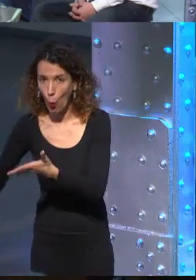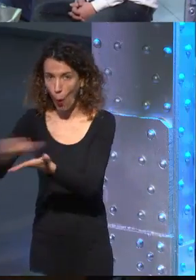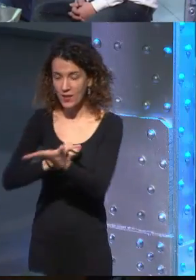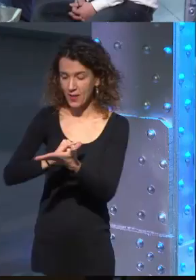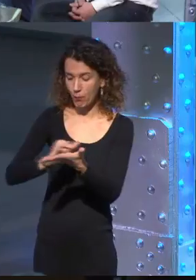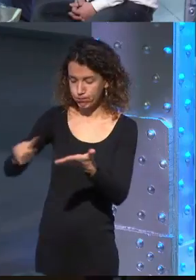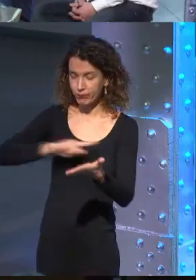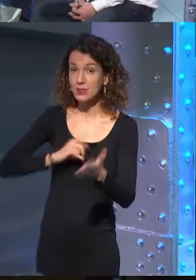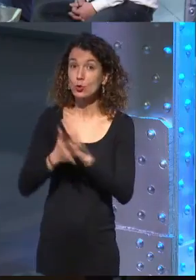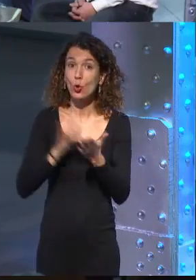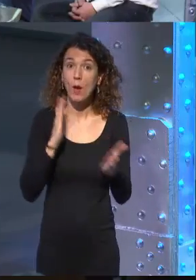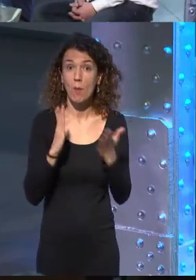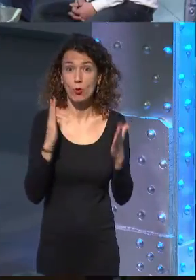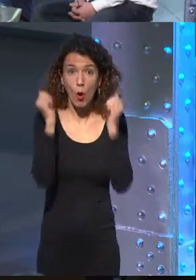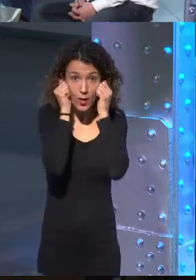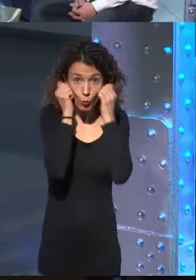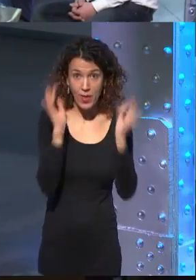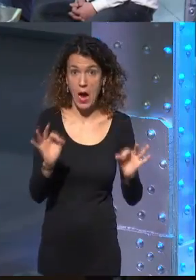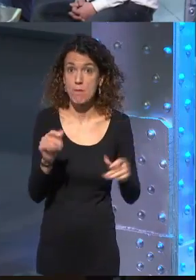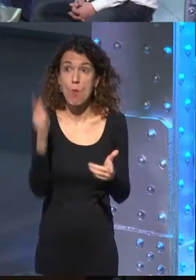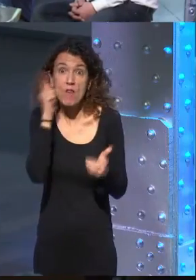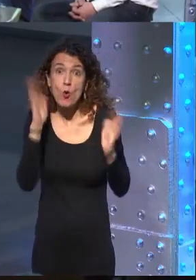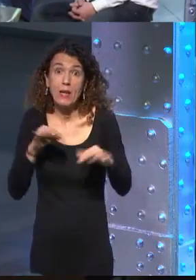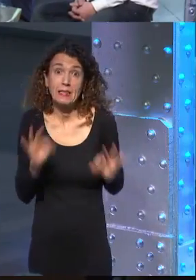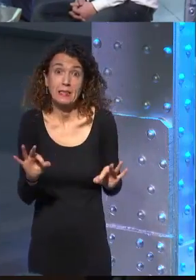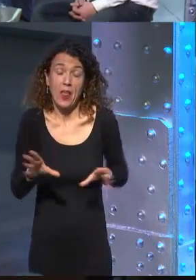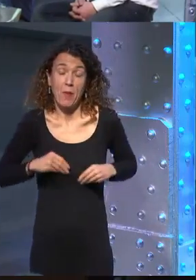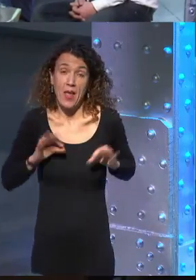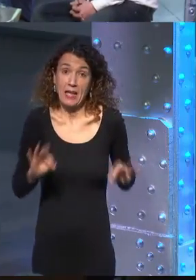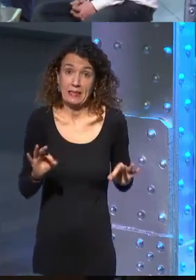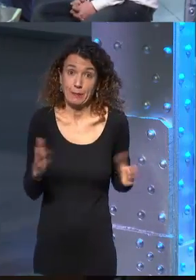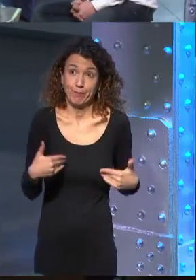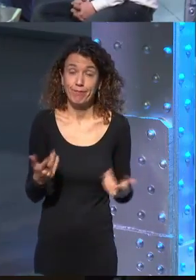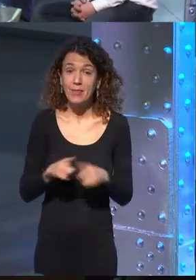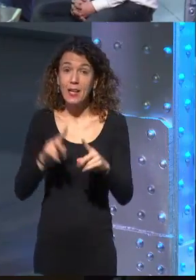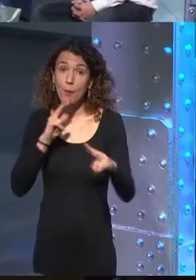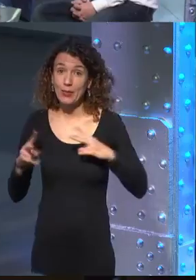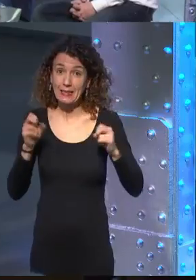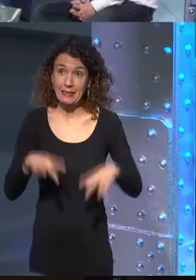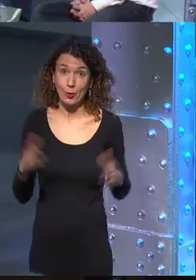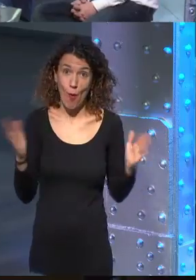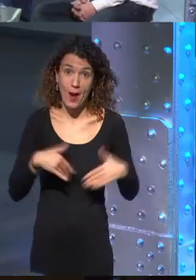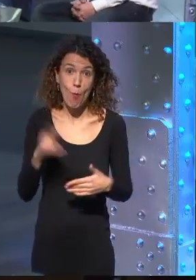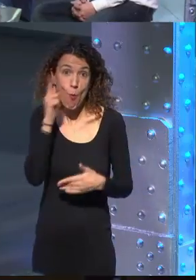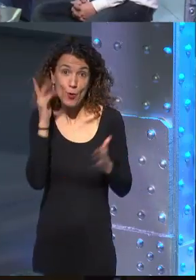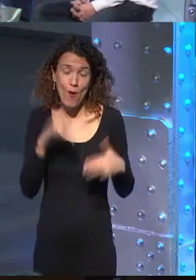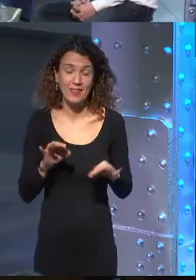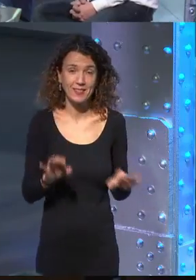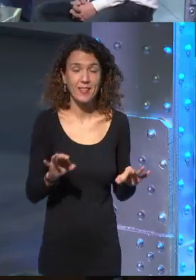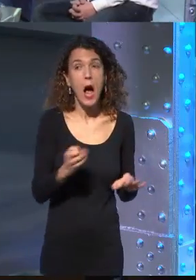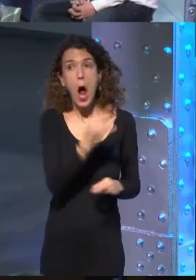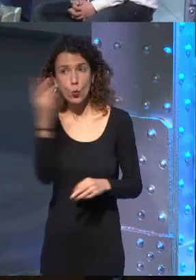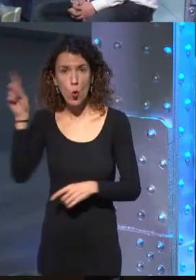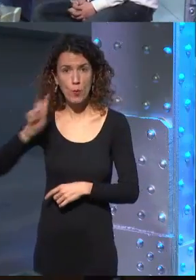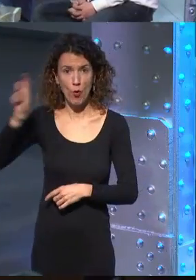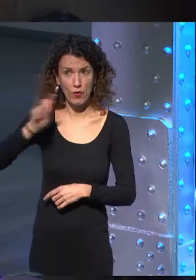children who stole exams and they passed the pictures around. So if you didn't have a mobile phone, you